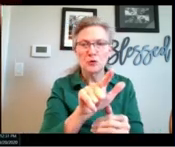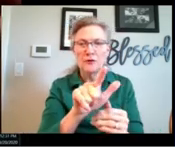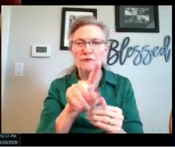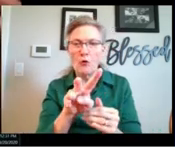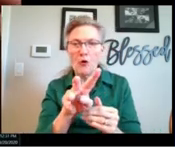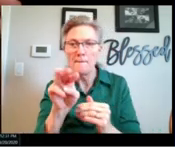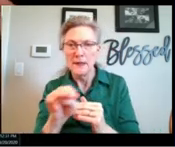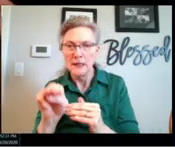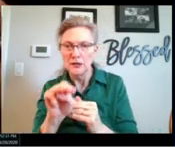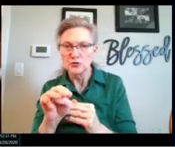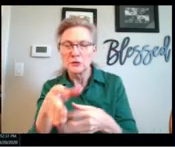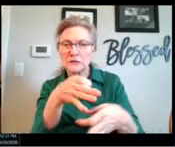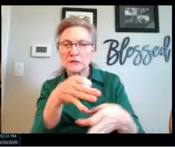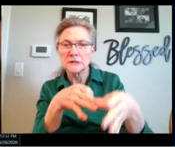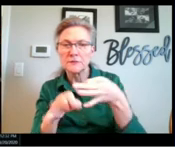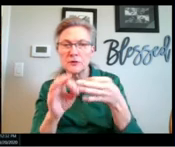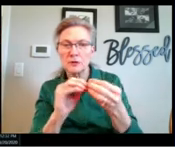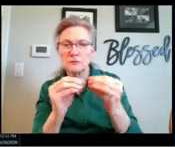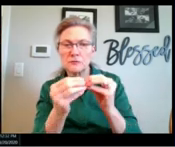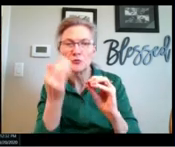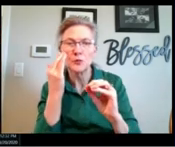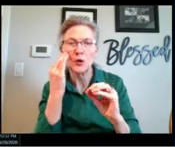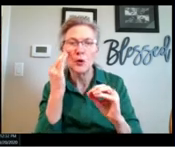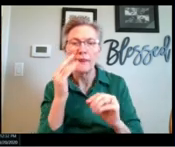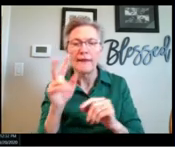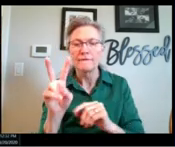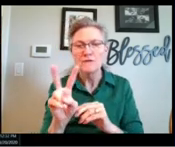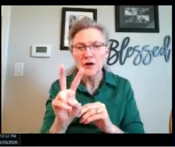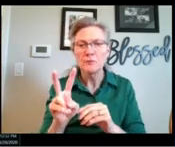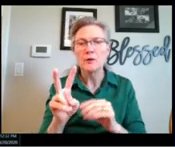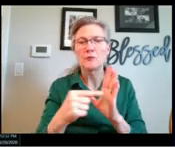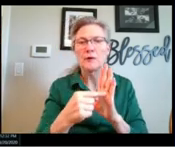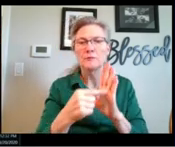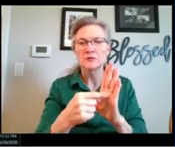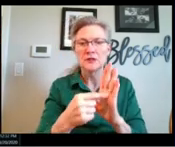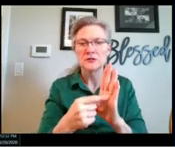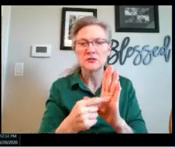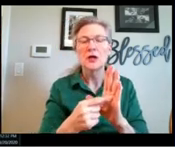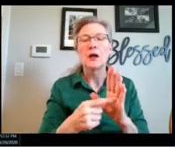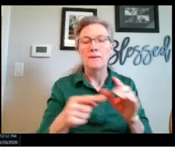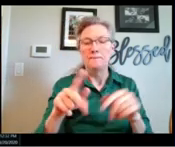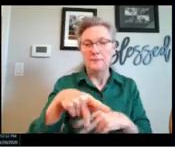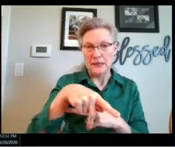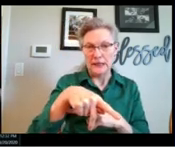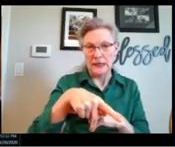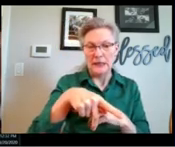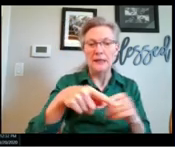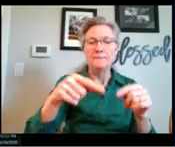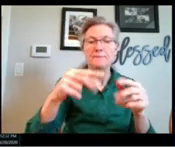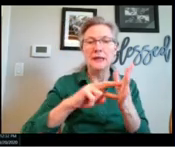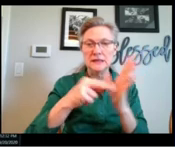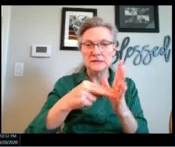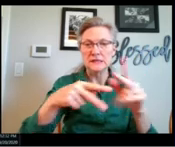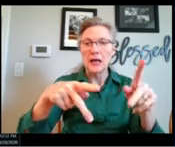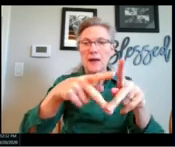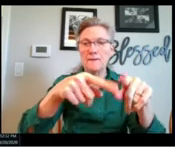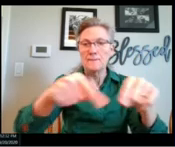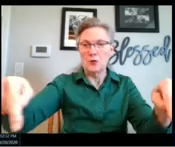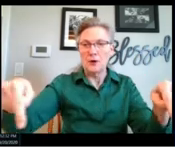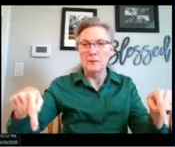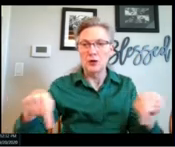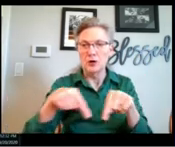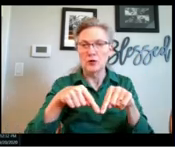that we know what that variable stands for. So P standing for perimeter, we know is going to be 24. The length we don't know